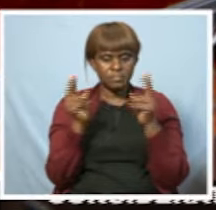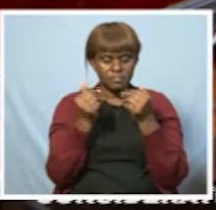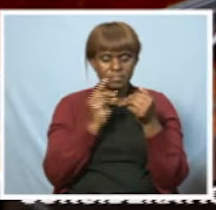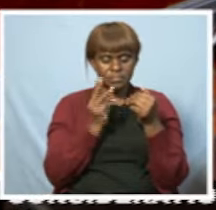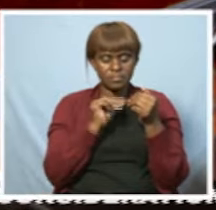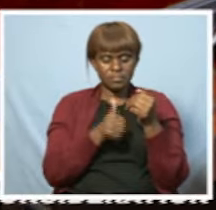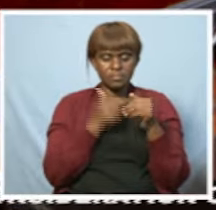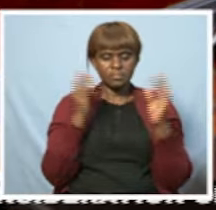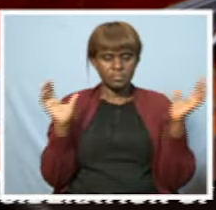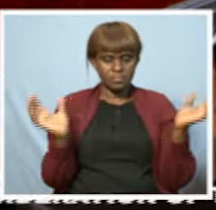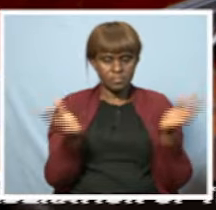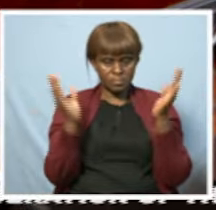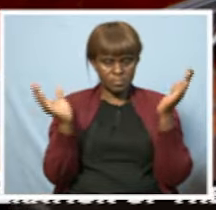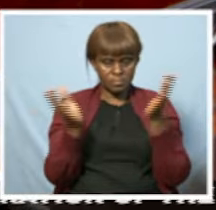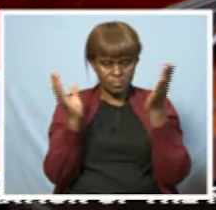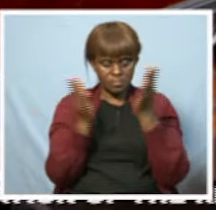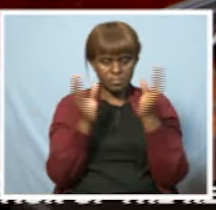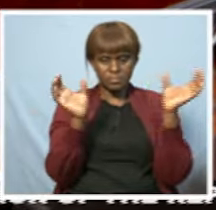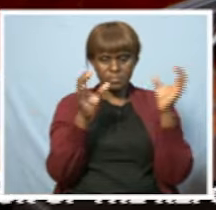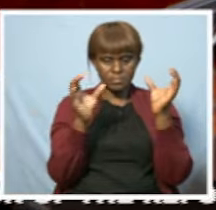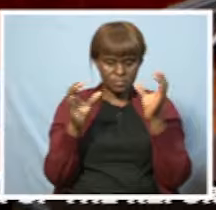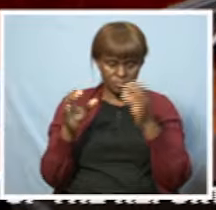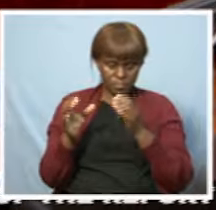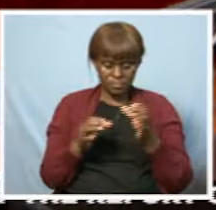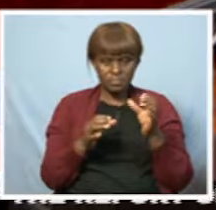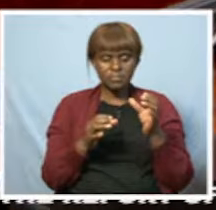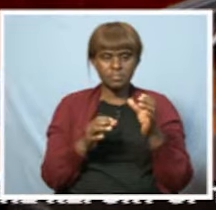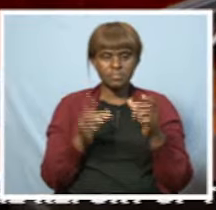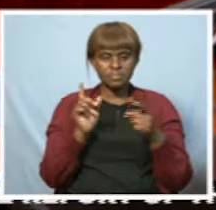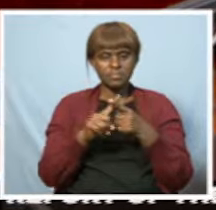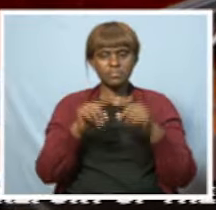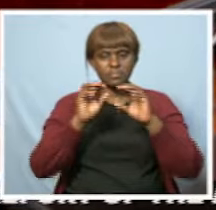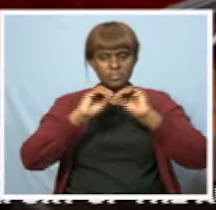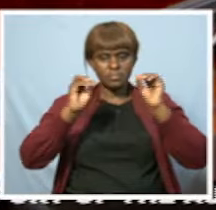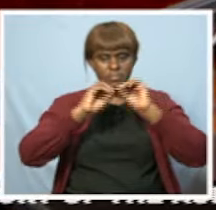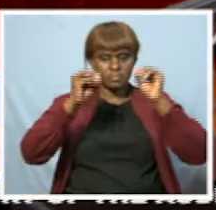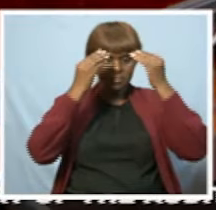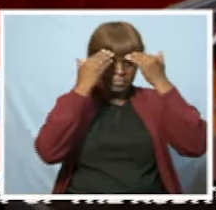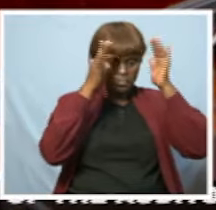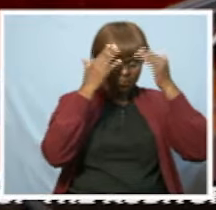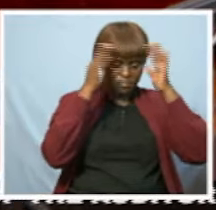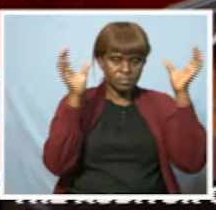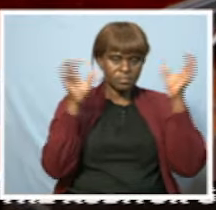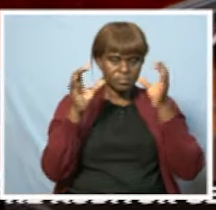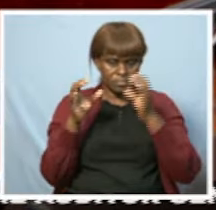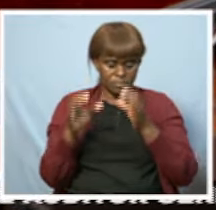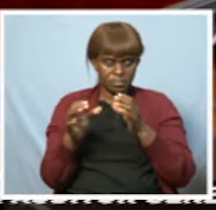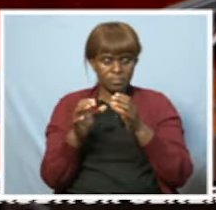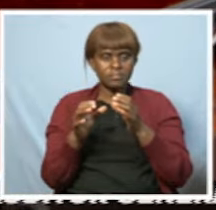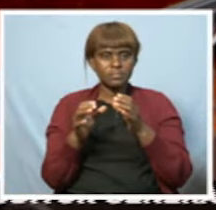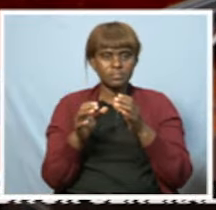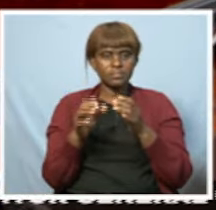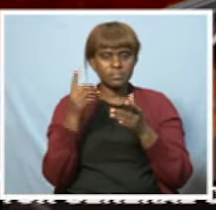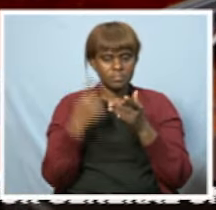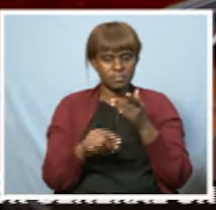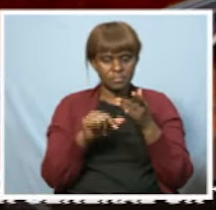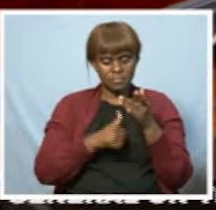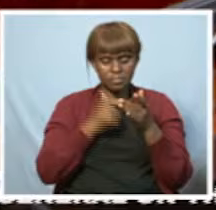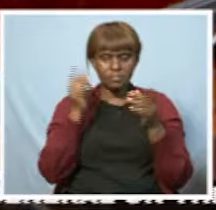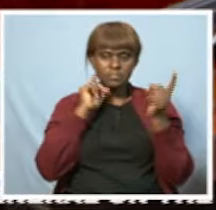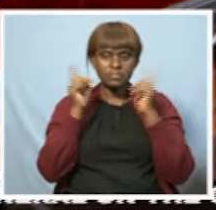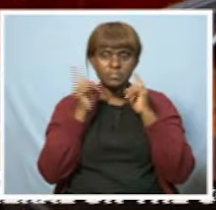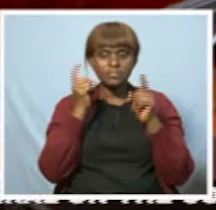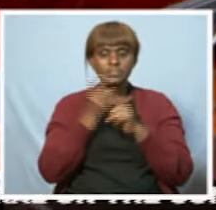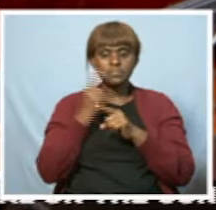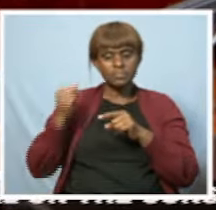we encourage councils to sensitize the communities. What we're getting from the